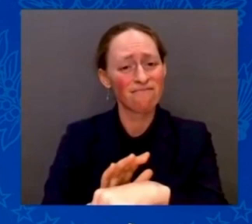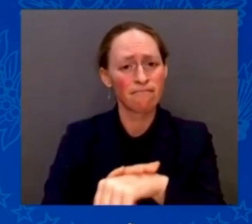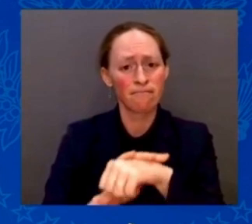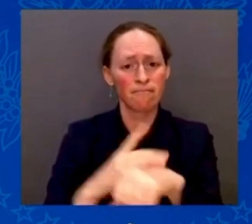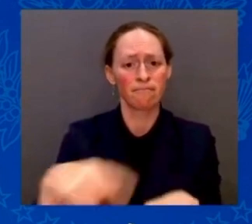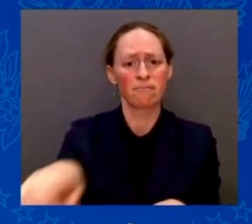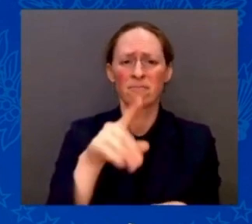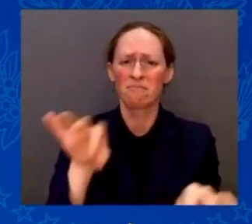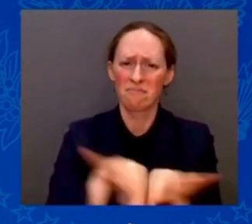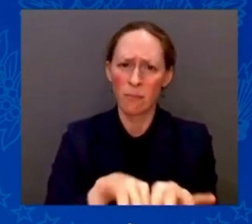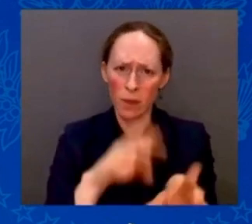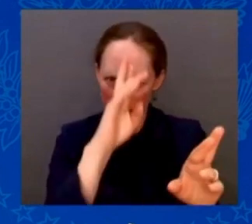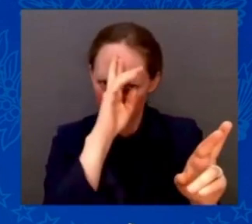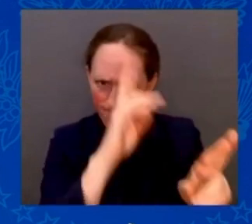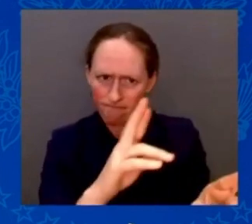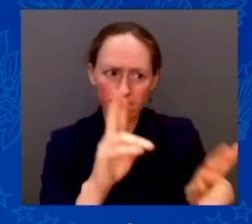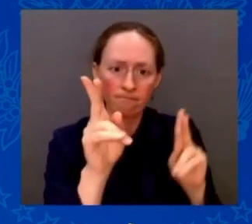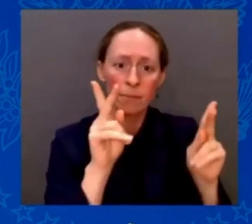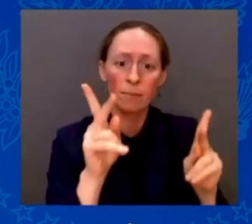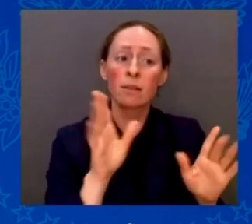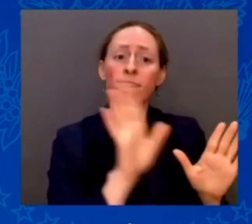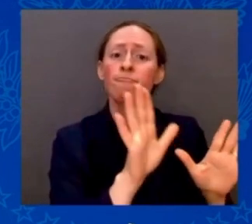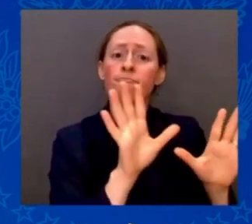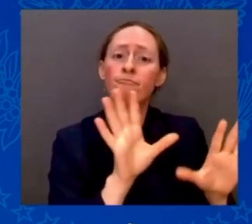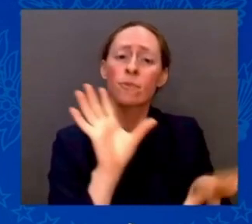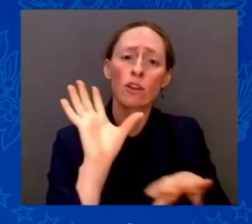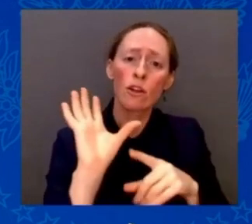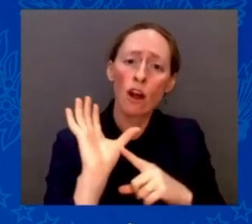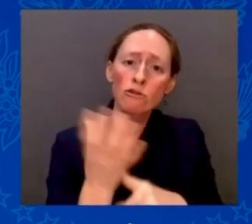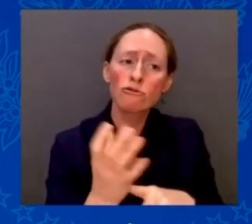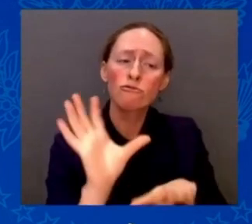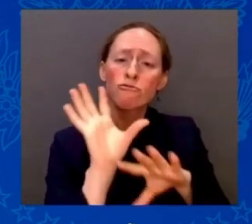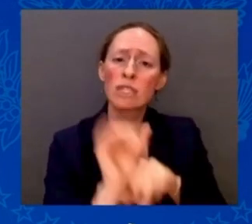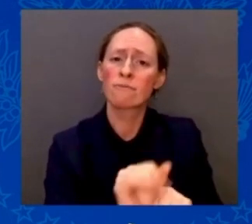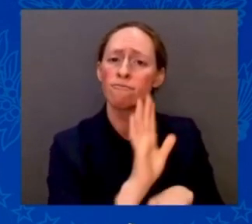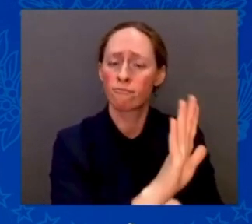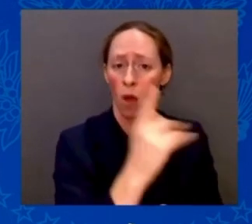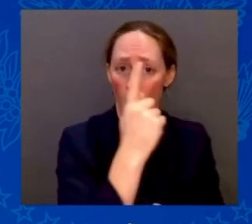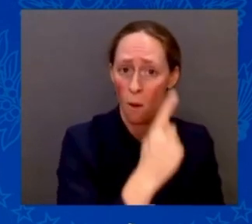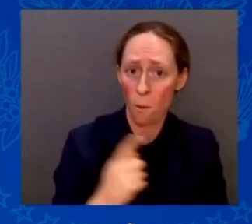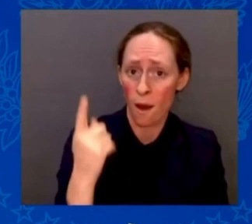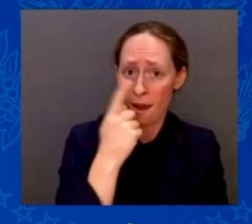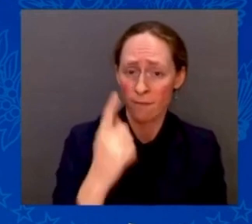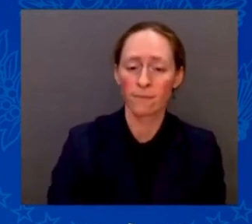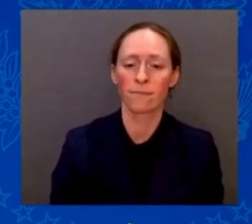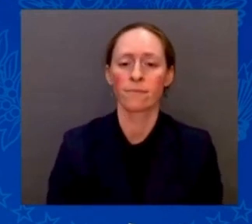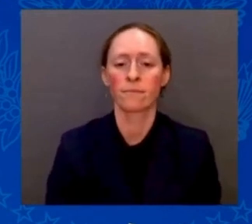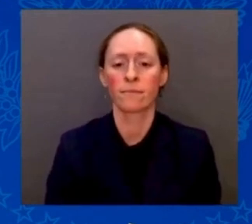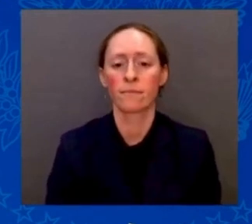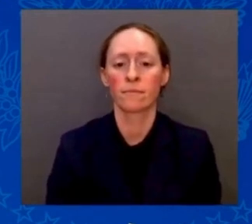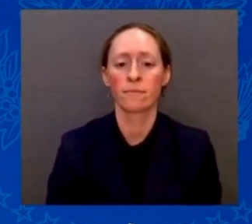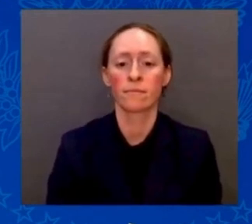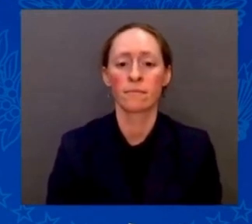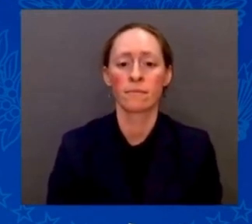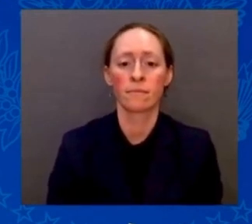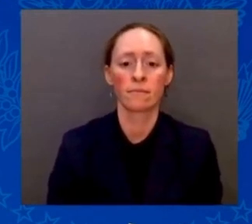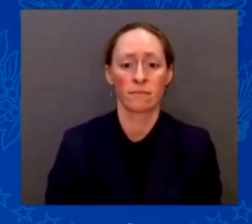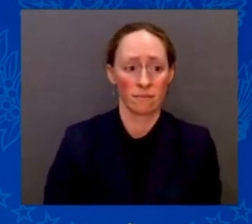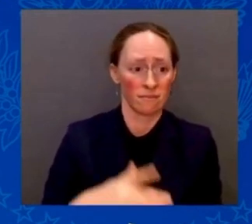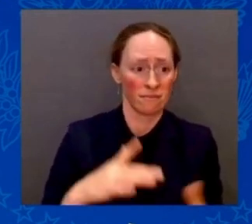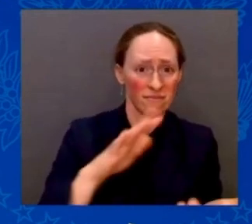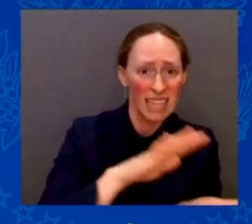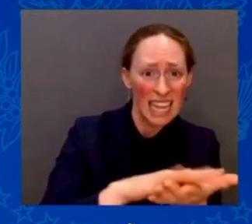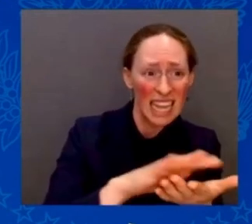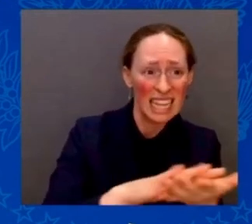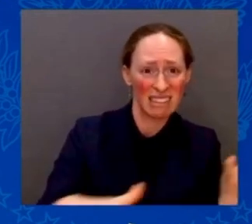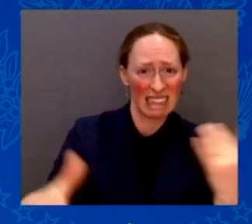people of Hawaii as well. The process of removing hazardous material and cleaning the environmental damage means folks can't get back in the area